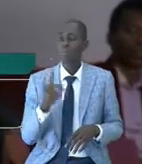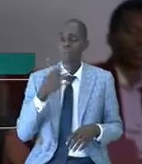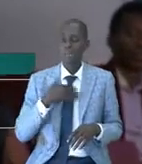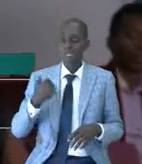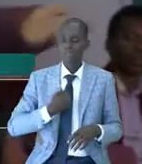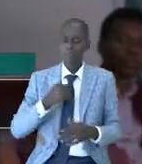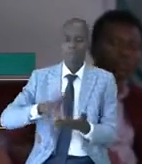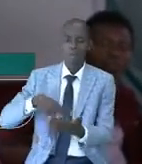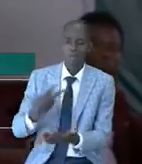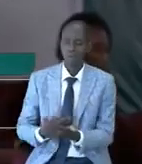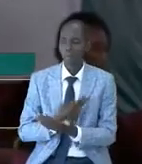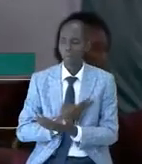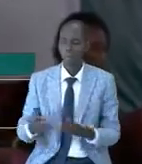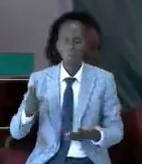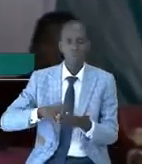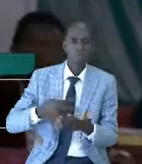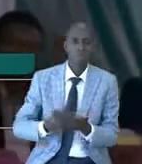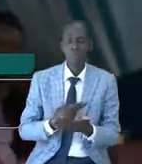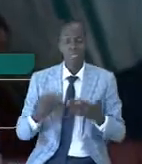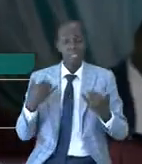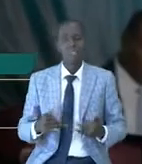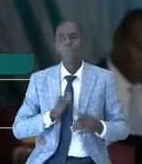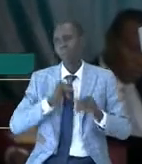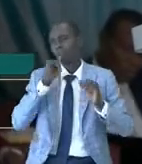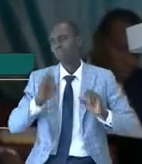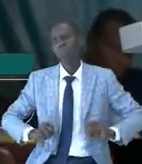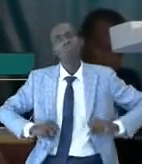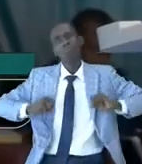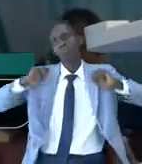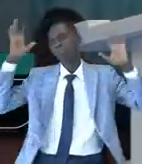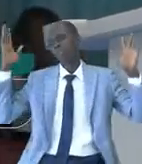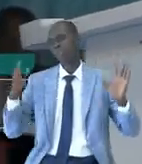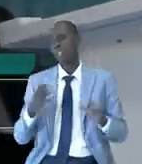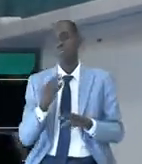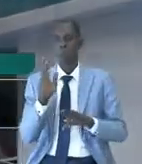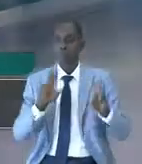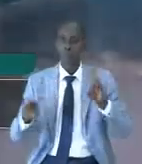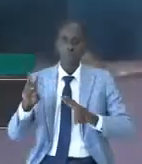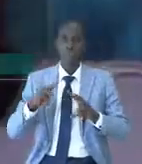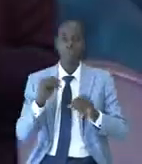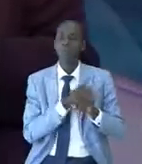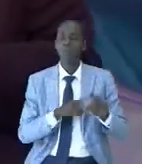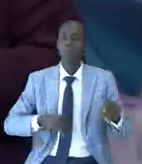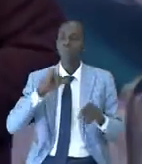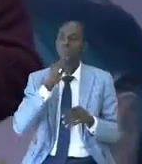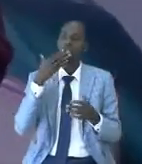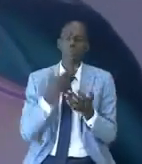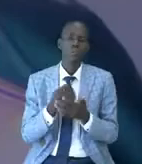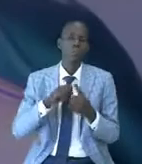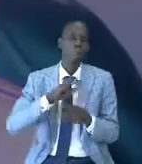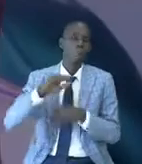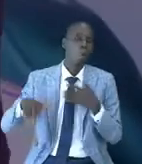to, I'm giving up. No, no, don't give up. The Lord is good to how many people? Let me hear